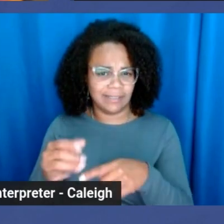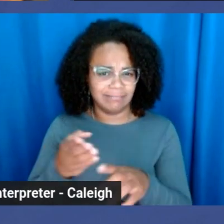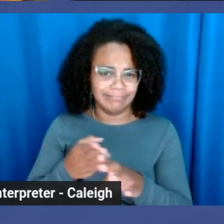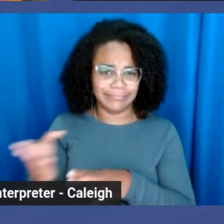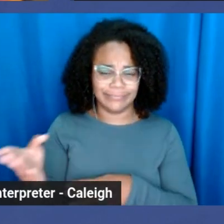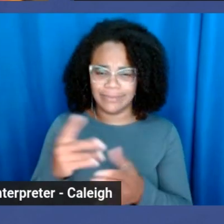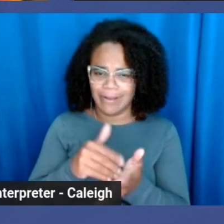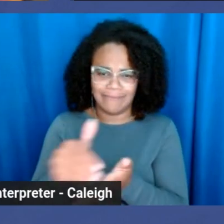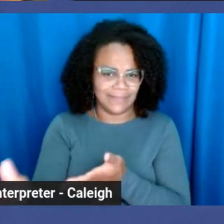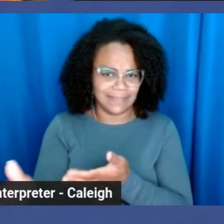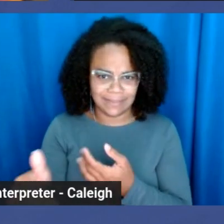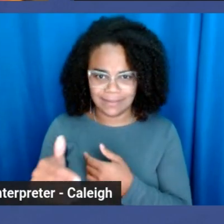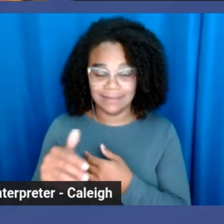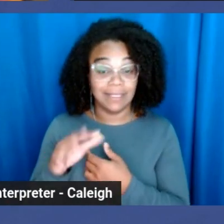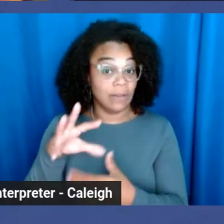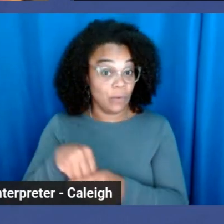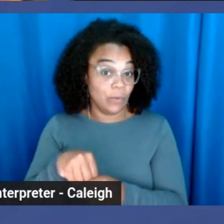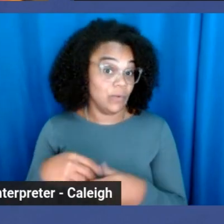repeatedly, including that